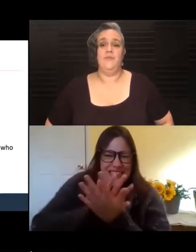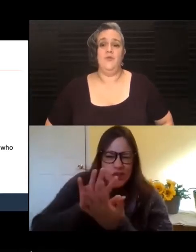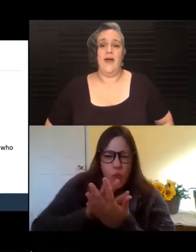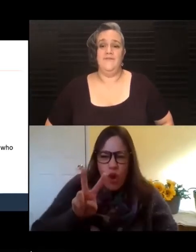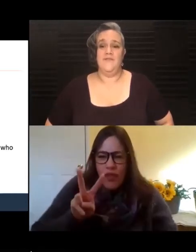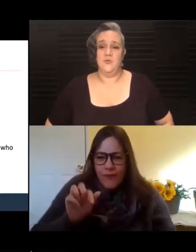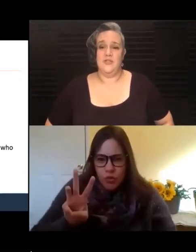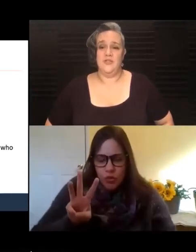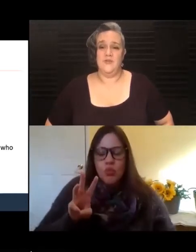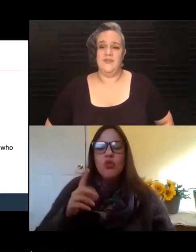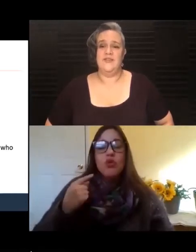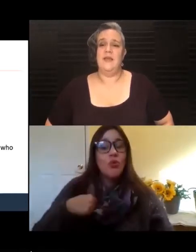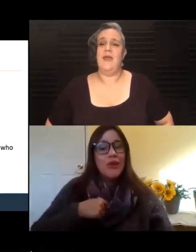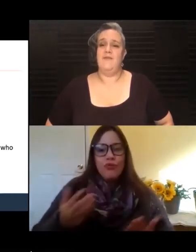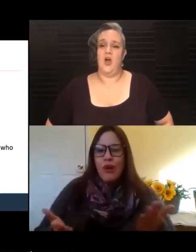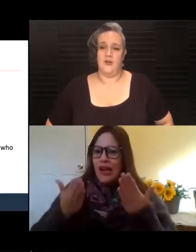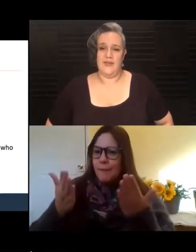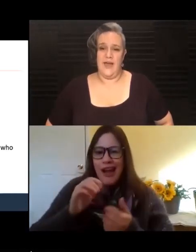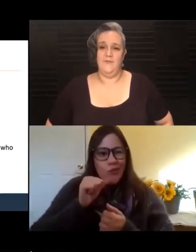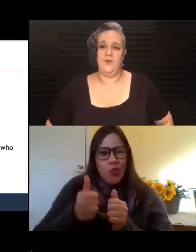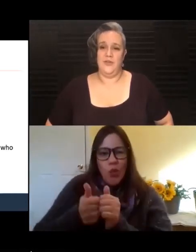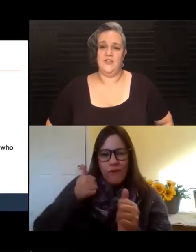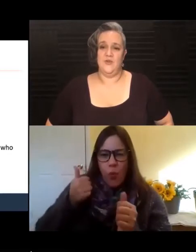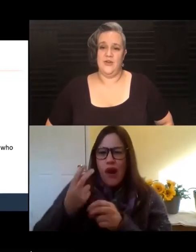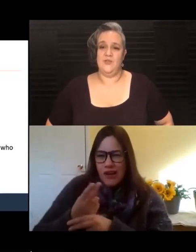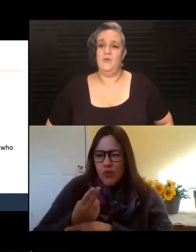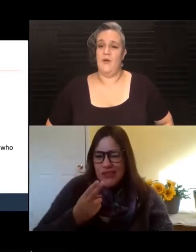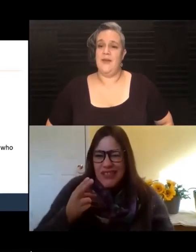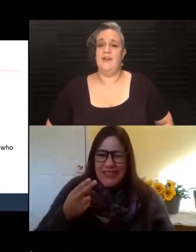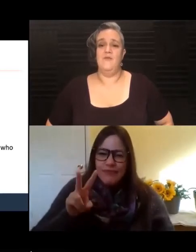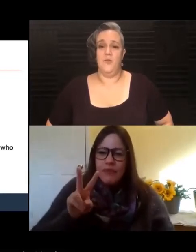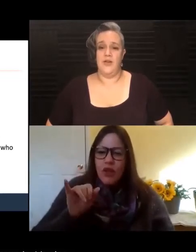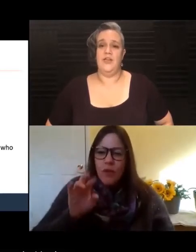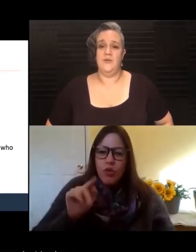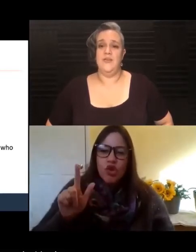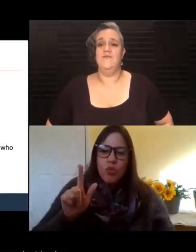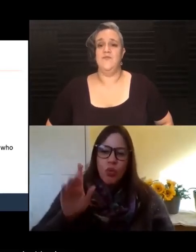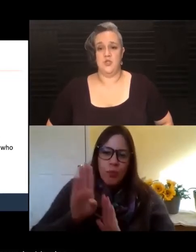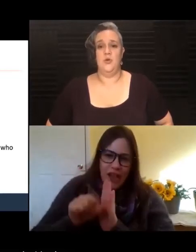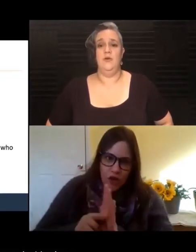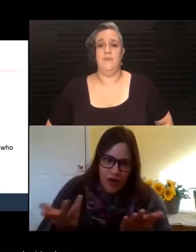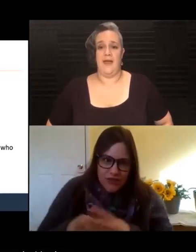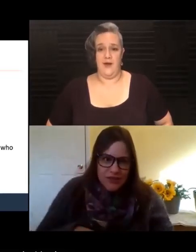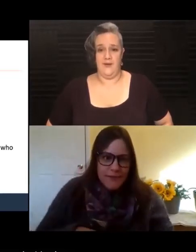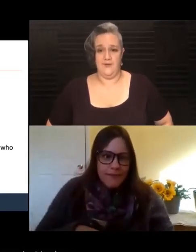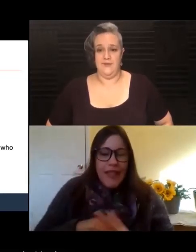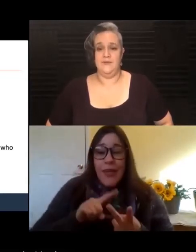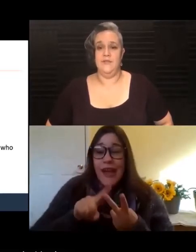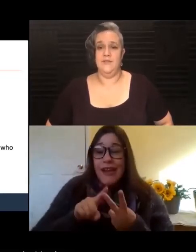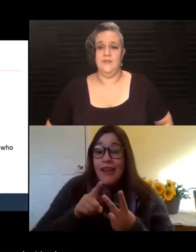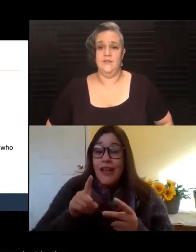or people who have visual issues. They may have a hard time viewing the screen. So we recommend avoiding using virtual